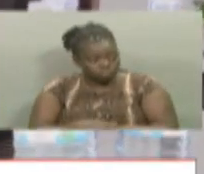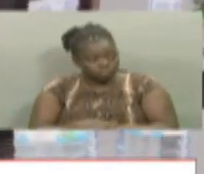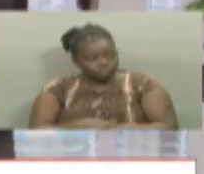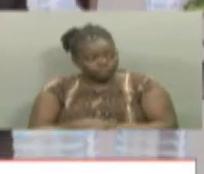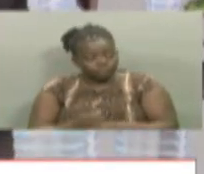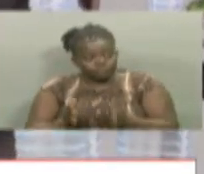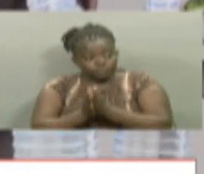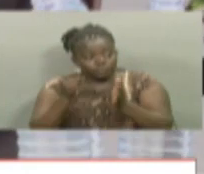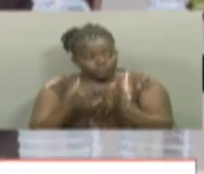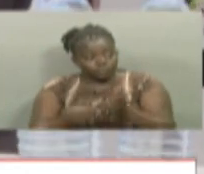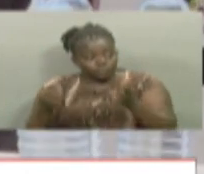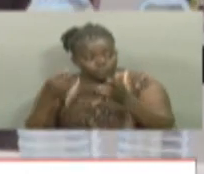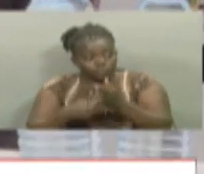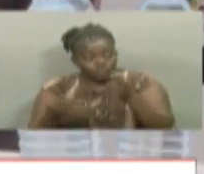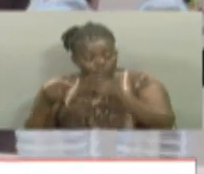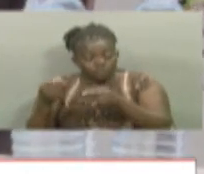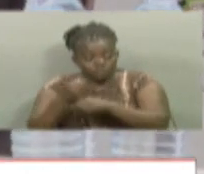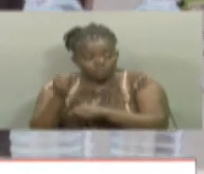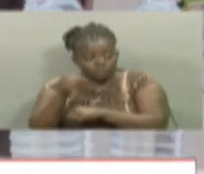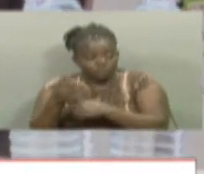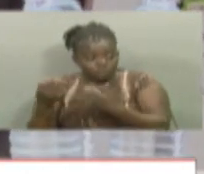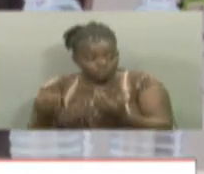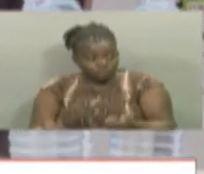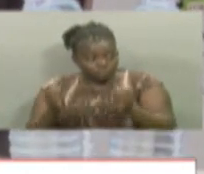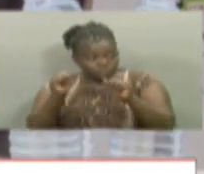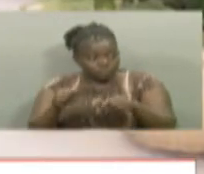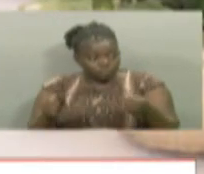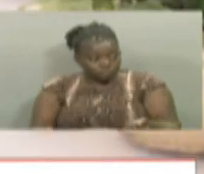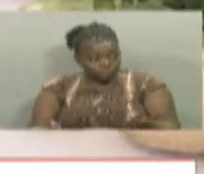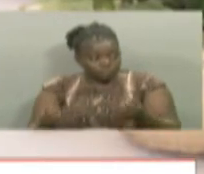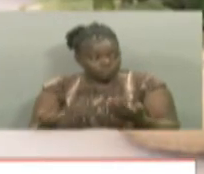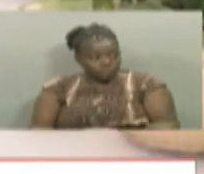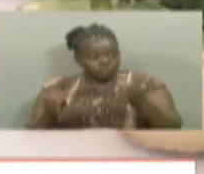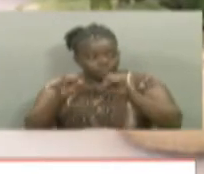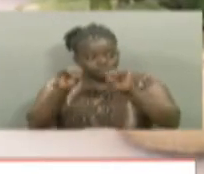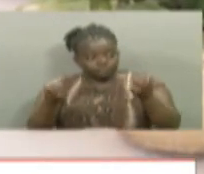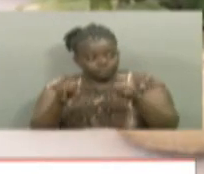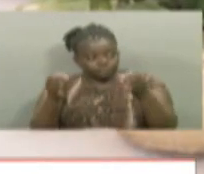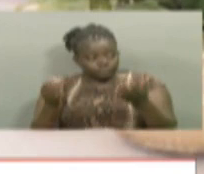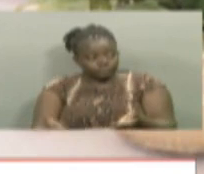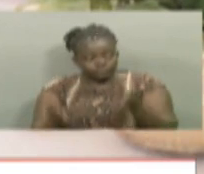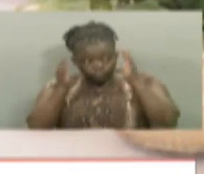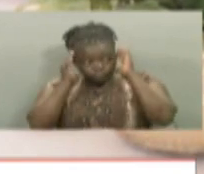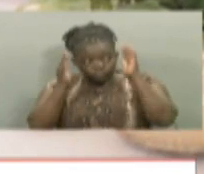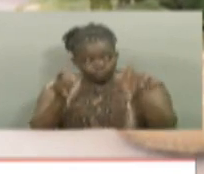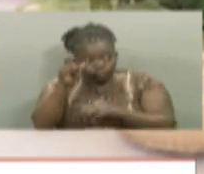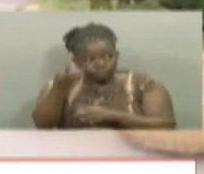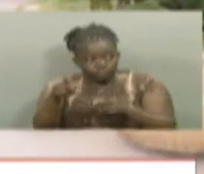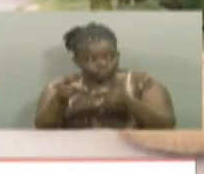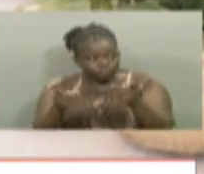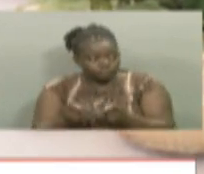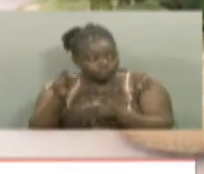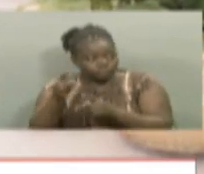kituufu waliwo ebitagenda bulungi mu kitongole kino naye nga tebasaanye kubissa nnyo mu mawulire era baleme kutunuulira muntu ali mu kifo ekyo